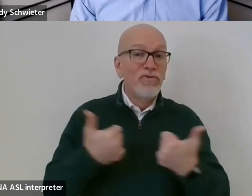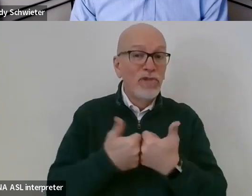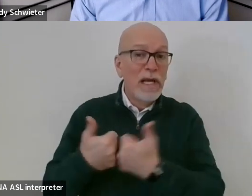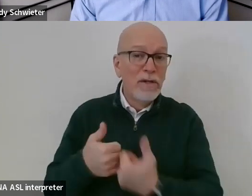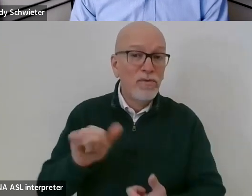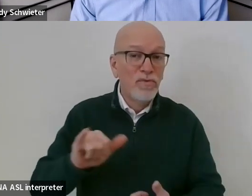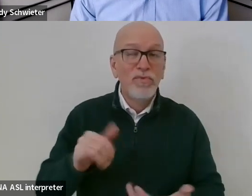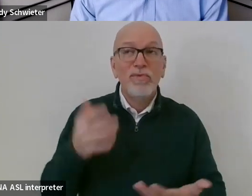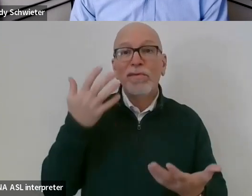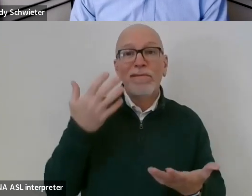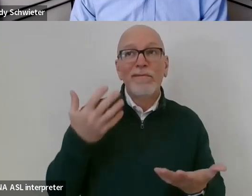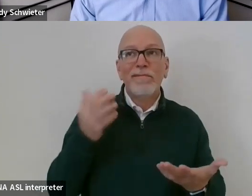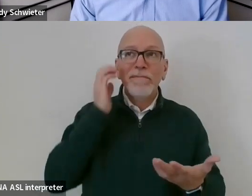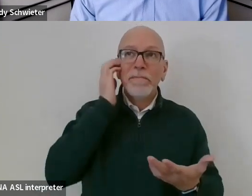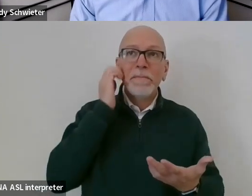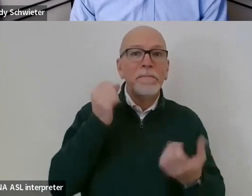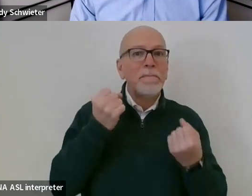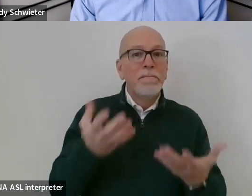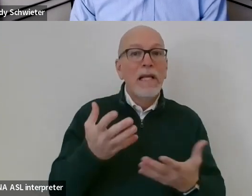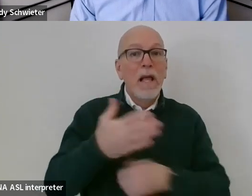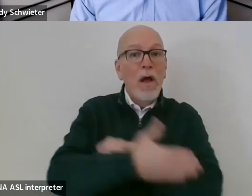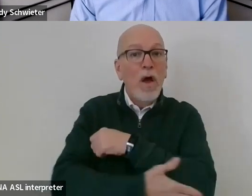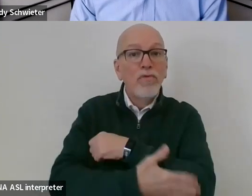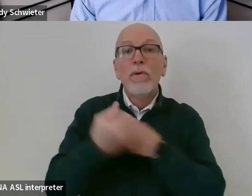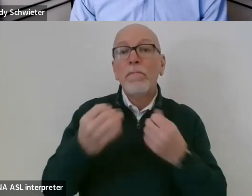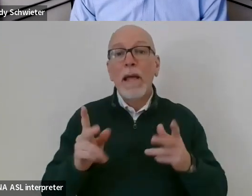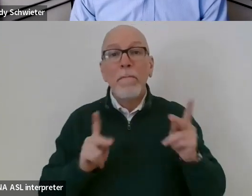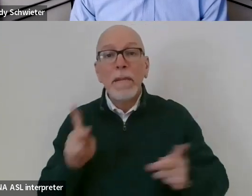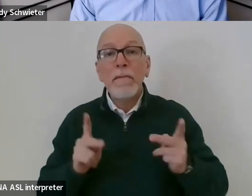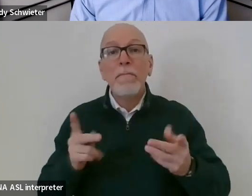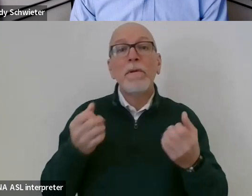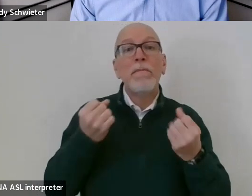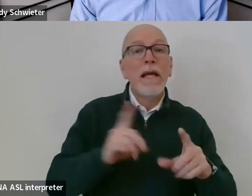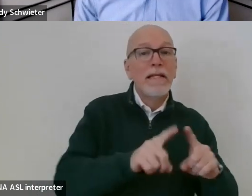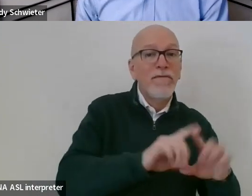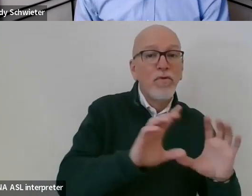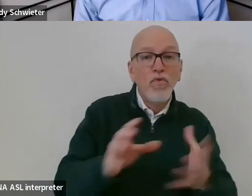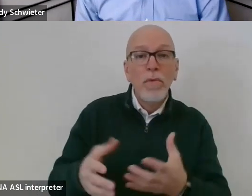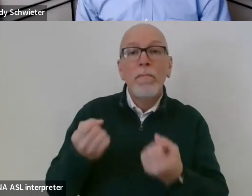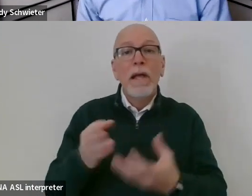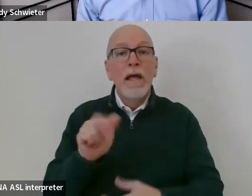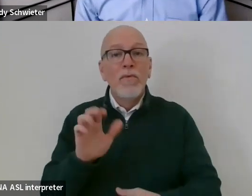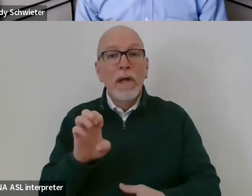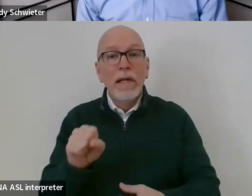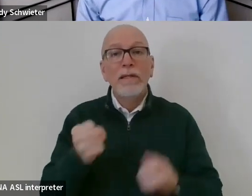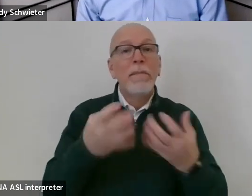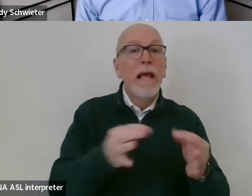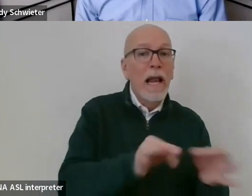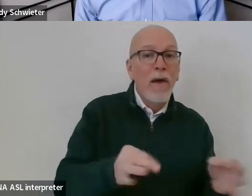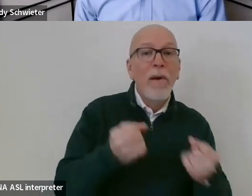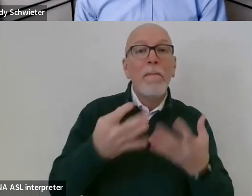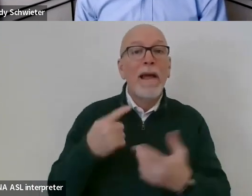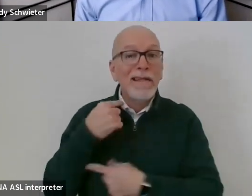because, you know, there are many countries, many peoples, many ethnic groups, many races, many languages, many